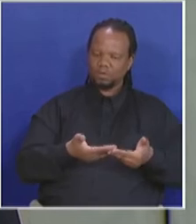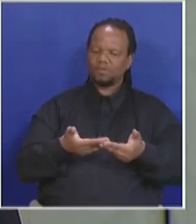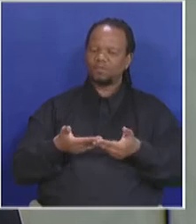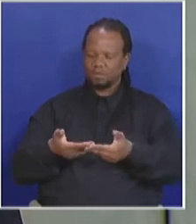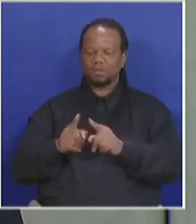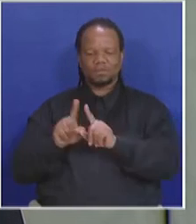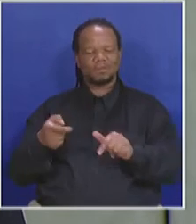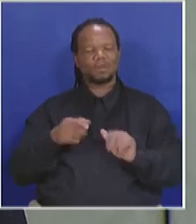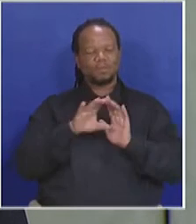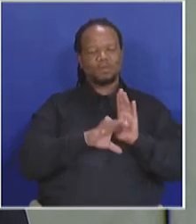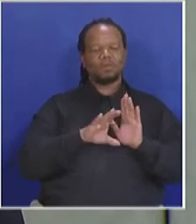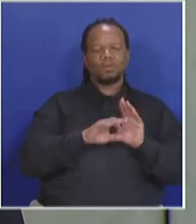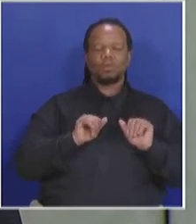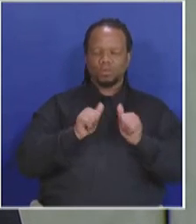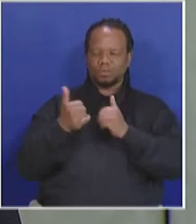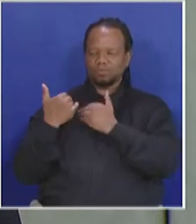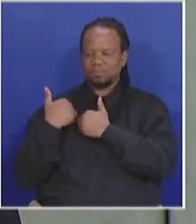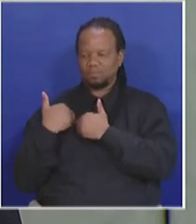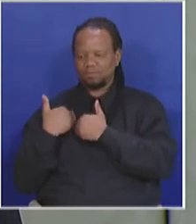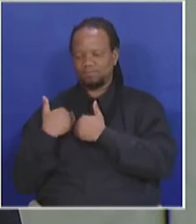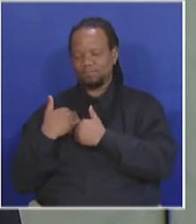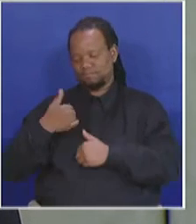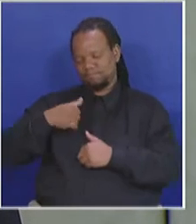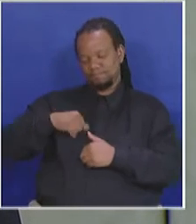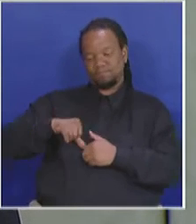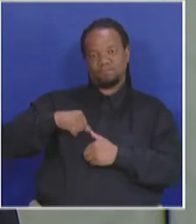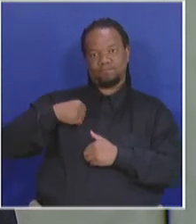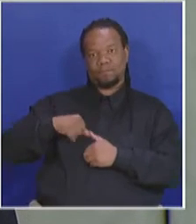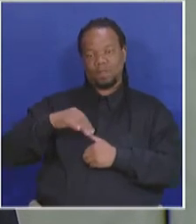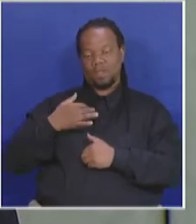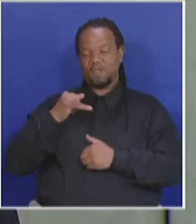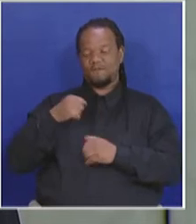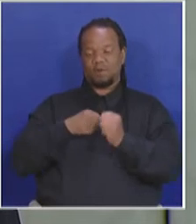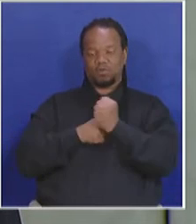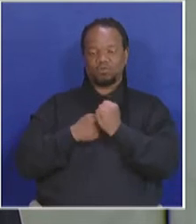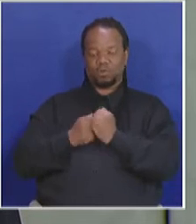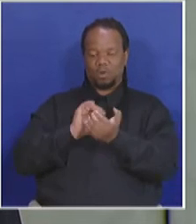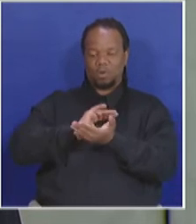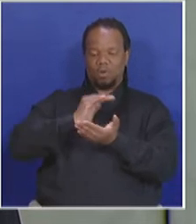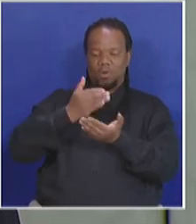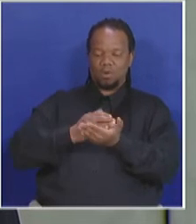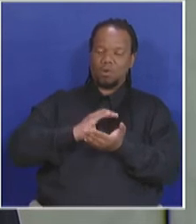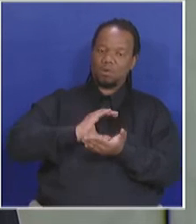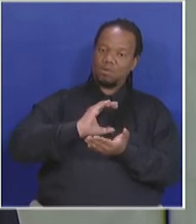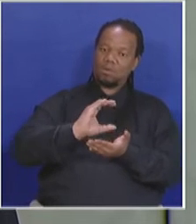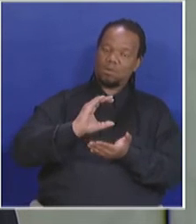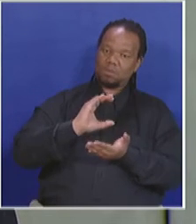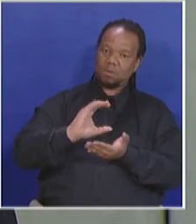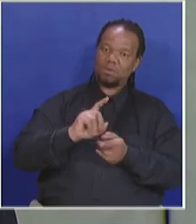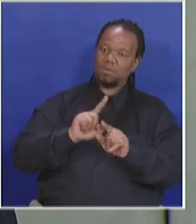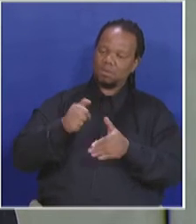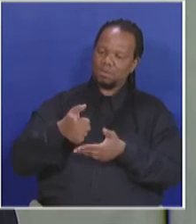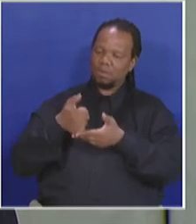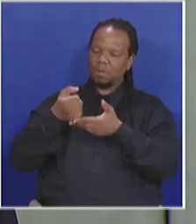constitutional obligation. Municipal infrastructure grants were introduced as a practical intervention towards the achievement of delivery of